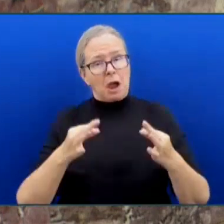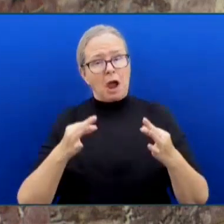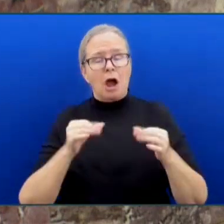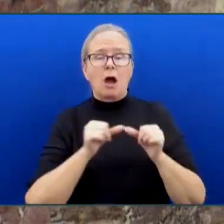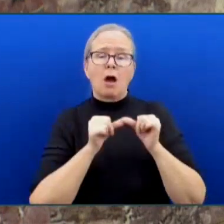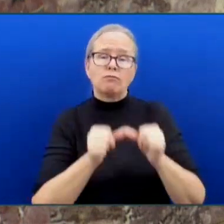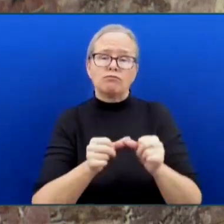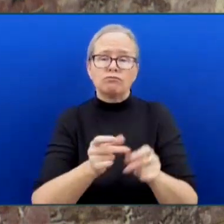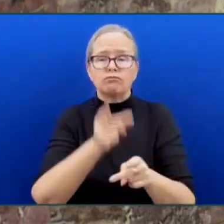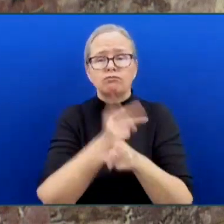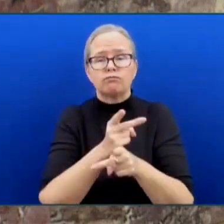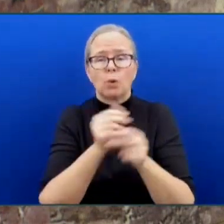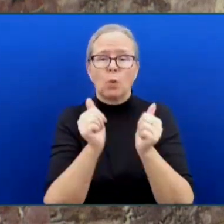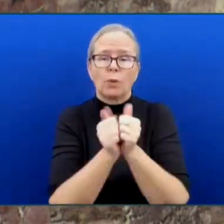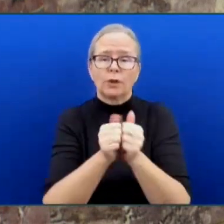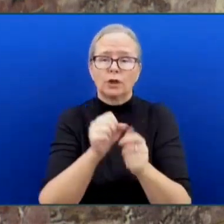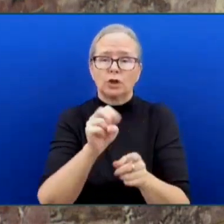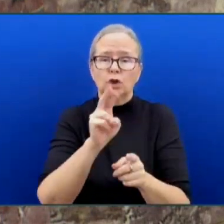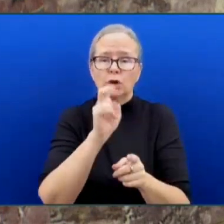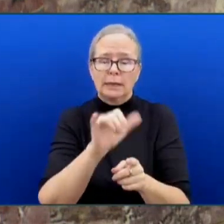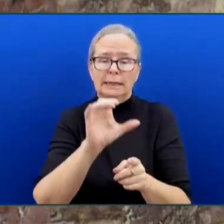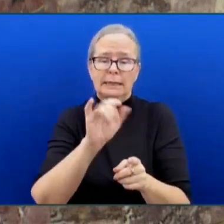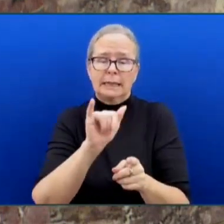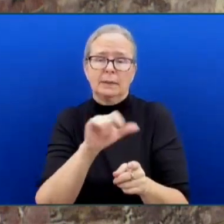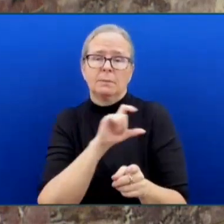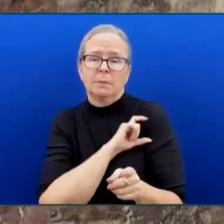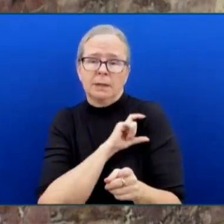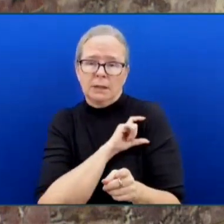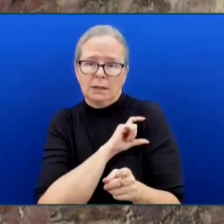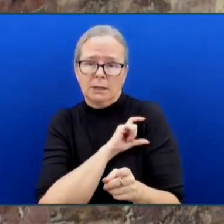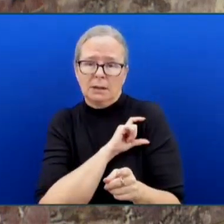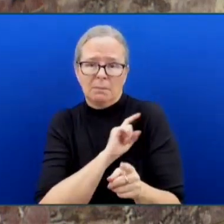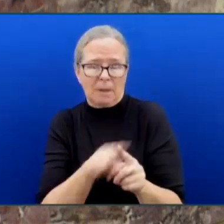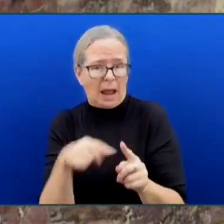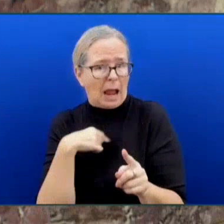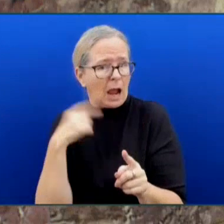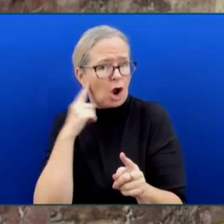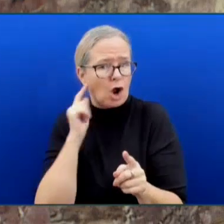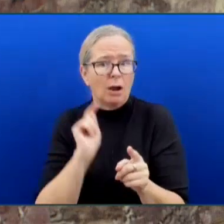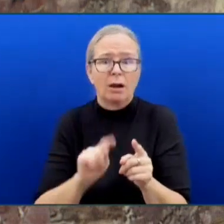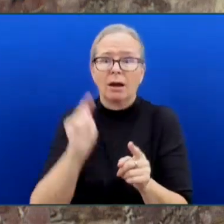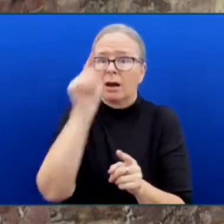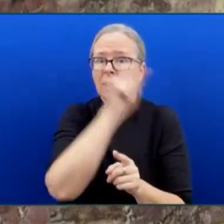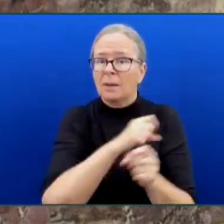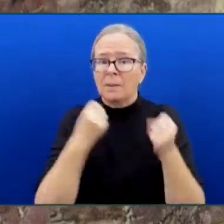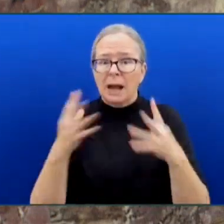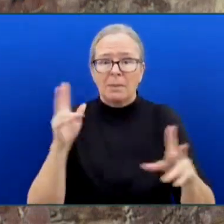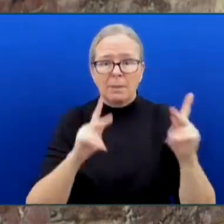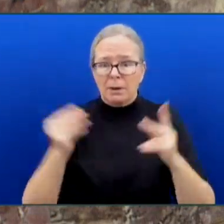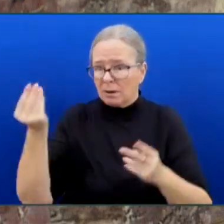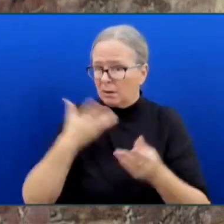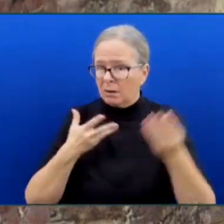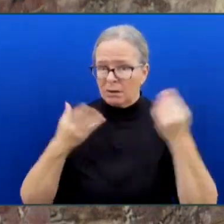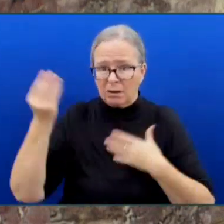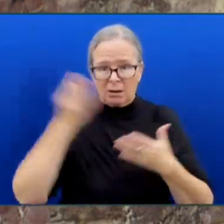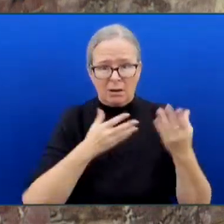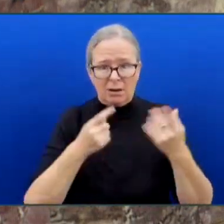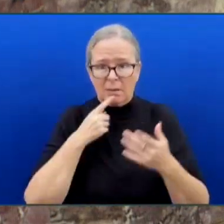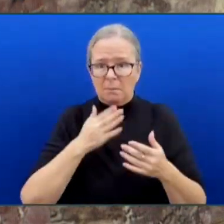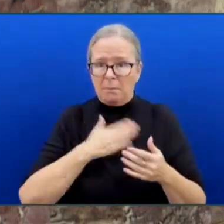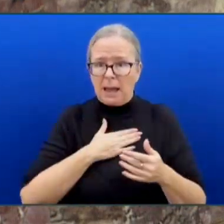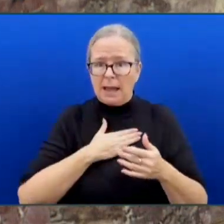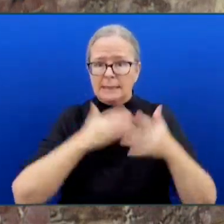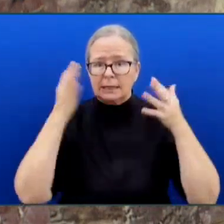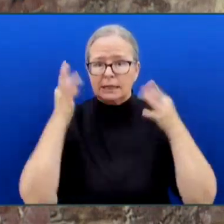province, including your own community of Abbotsford, that the decision I made was the right decision in terms of public safety, not only for